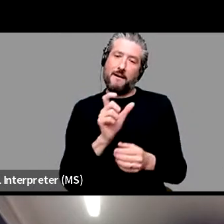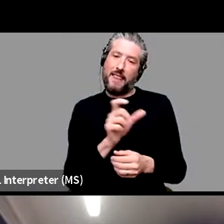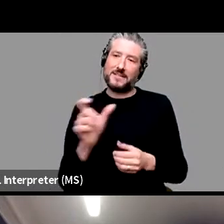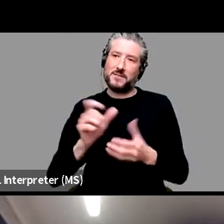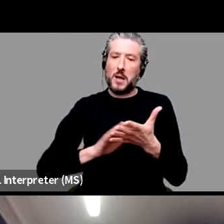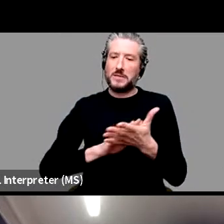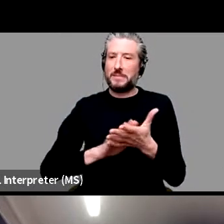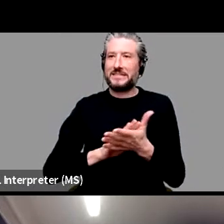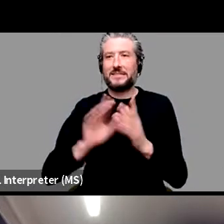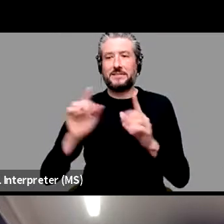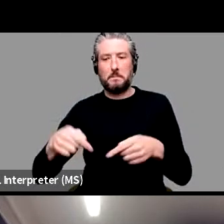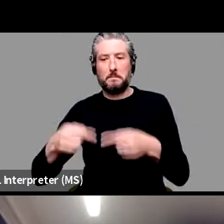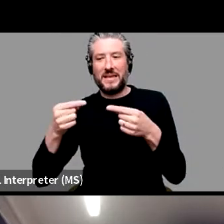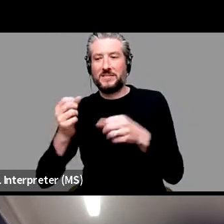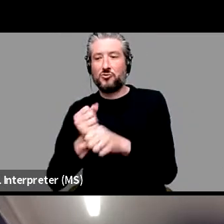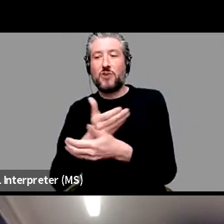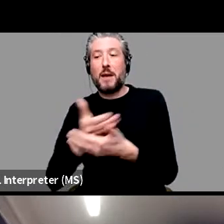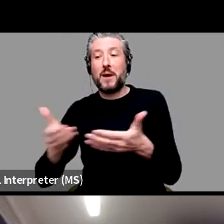Thank you.